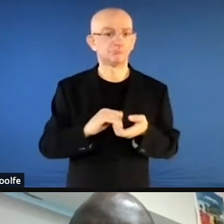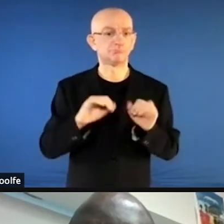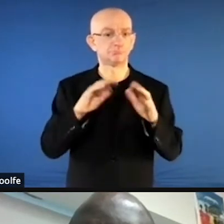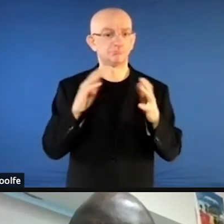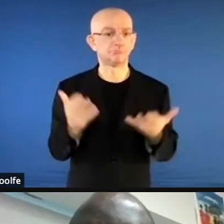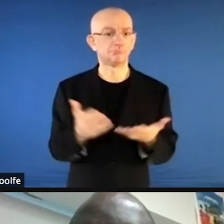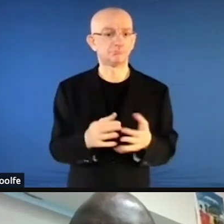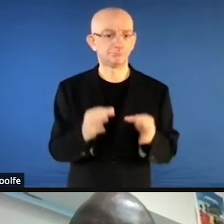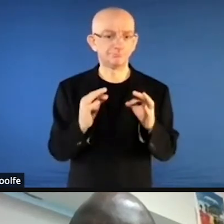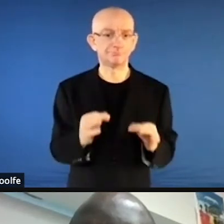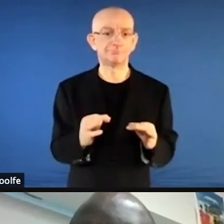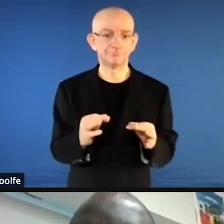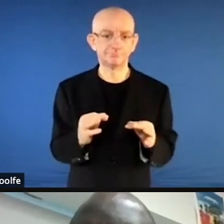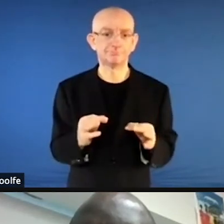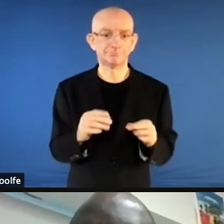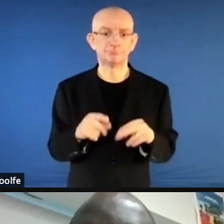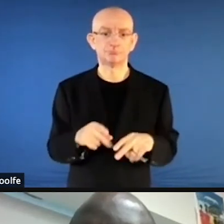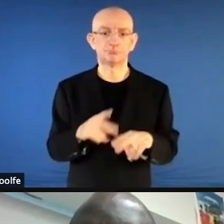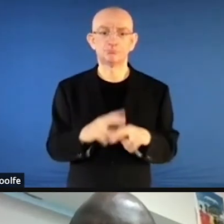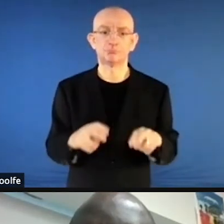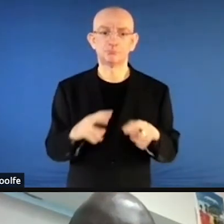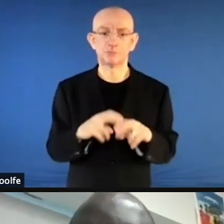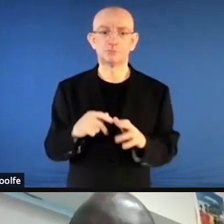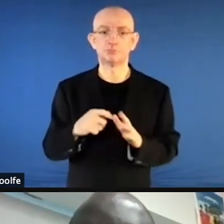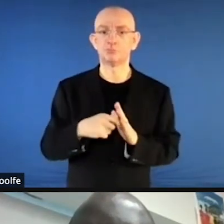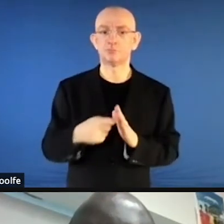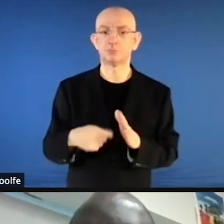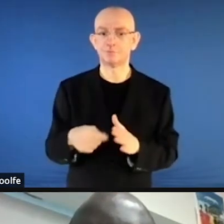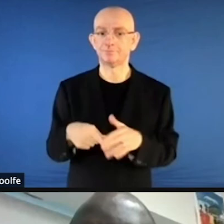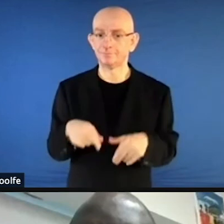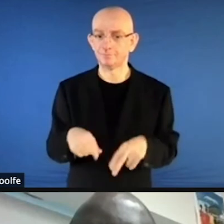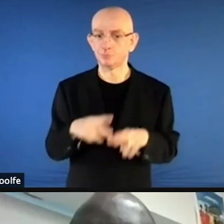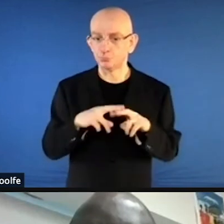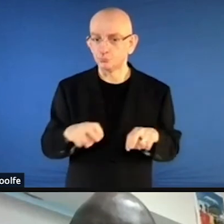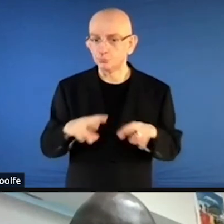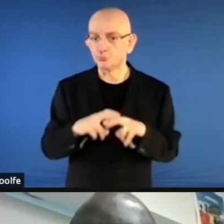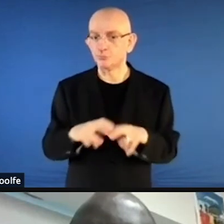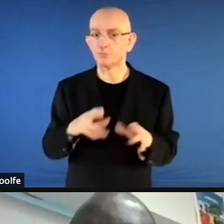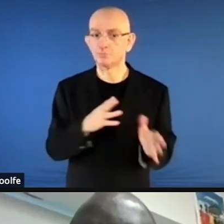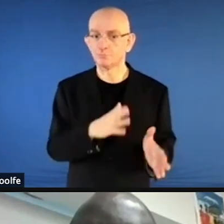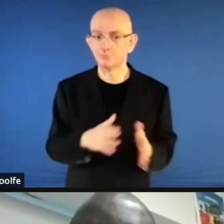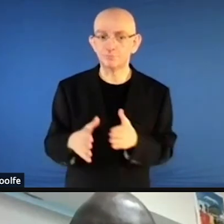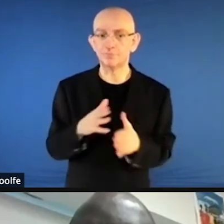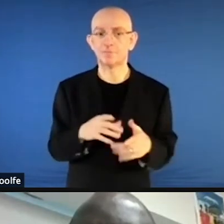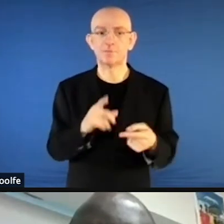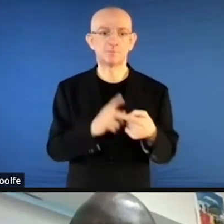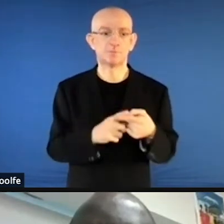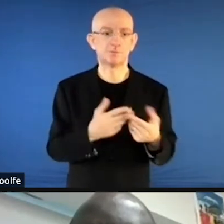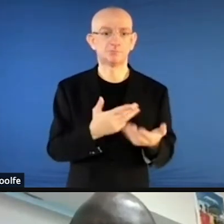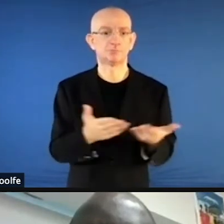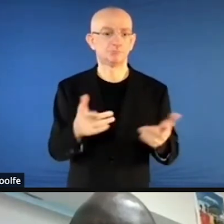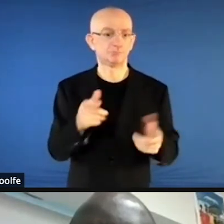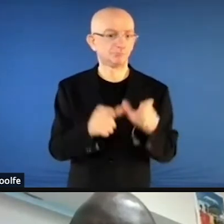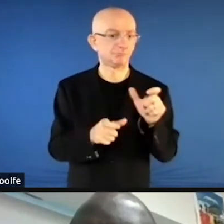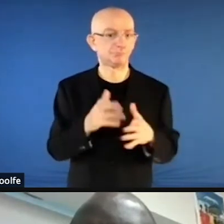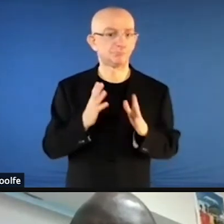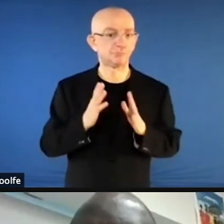planning, including with humanitarian actors on the ground, research has got to be